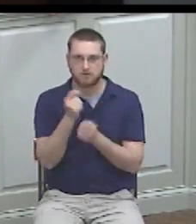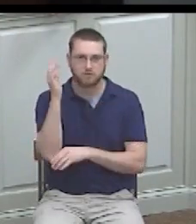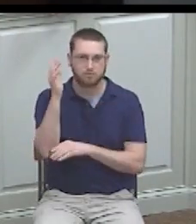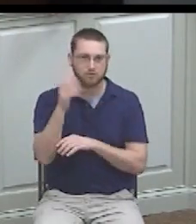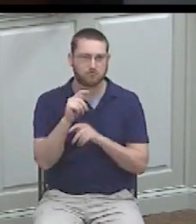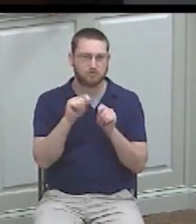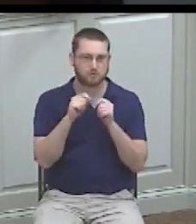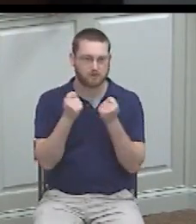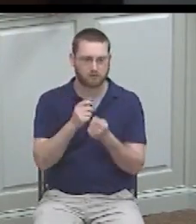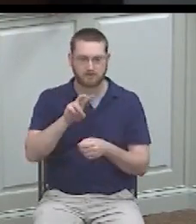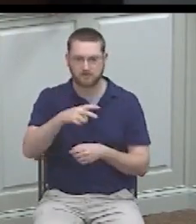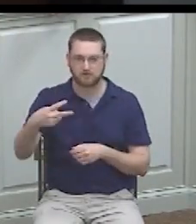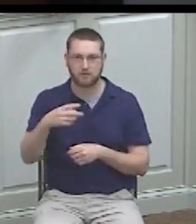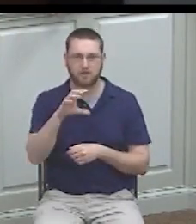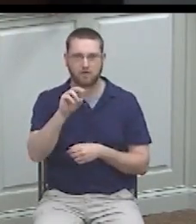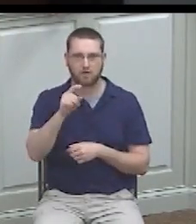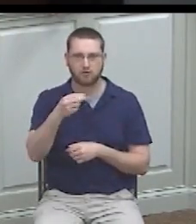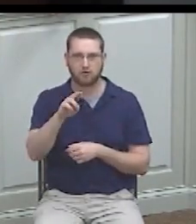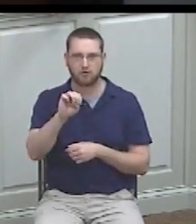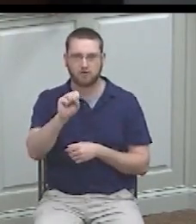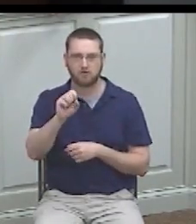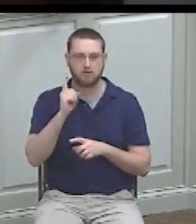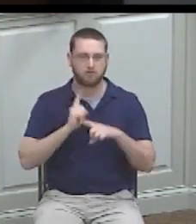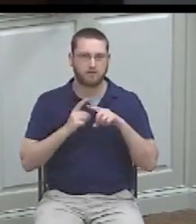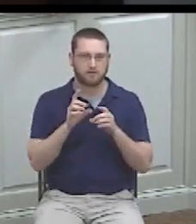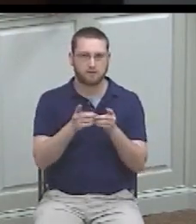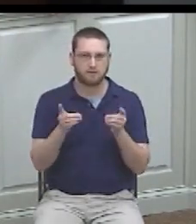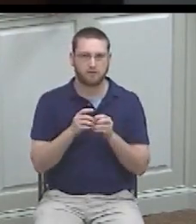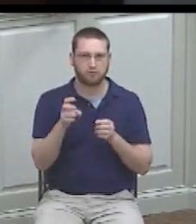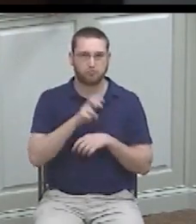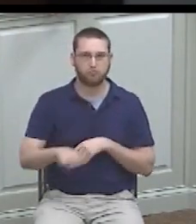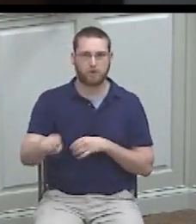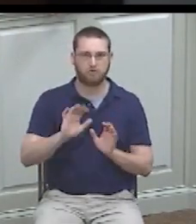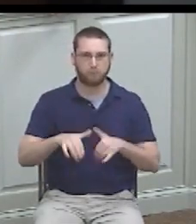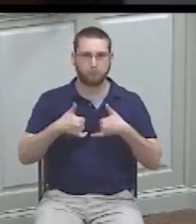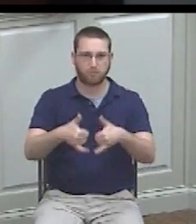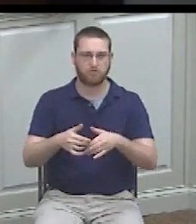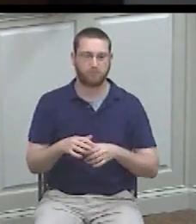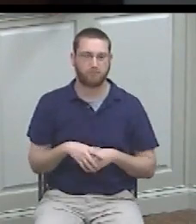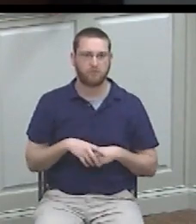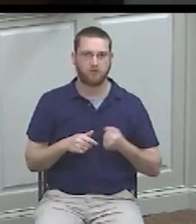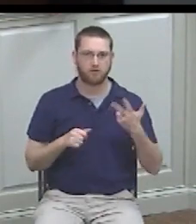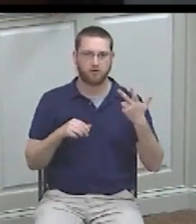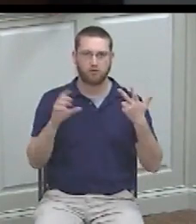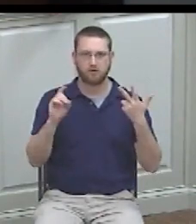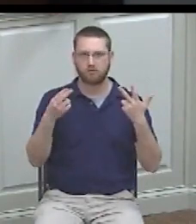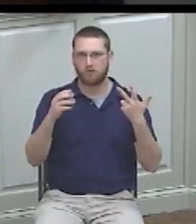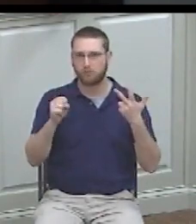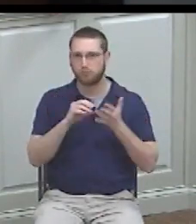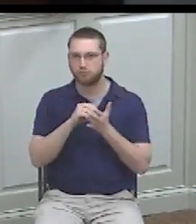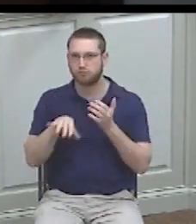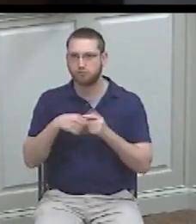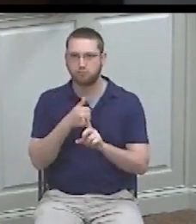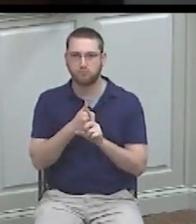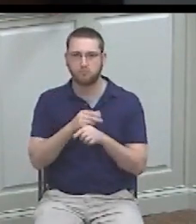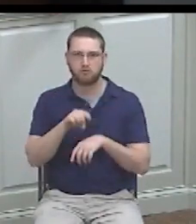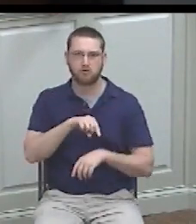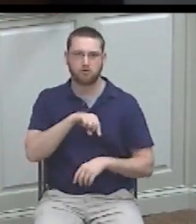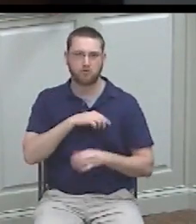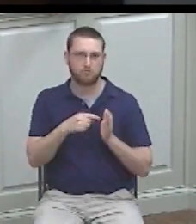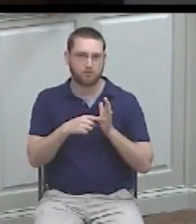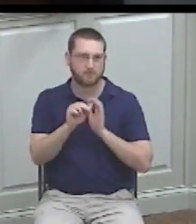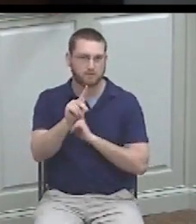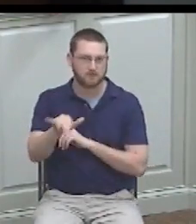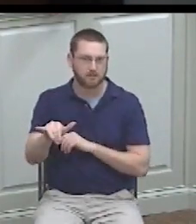Congress, also winning the district's traveling trophy. And whereas three Danville High School students qualified to represent